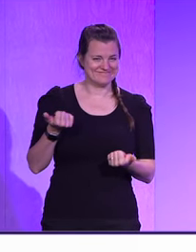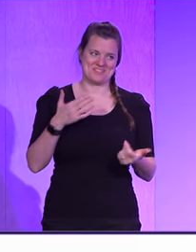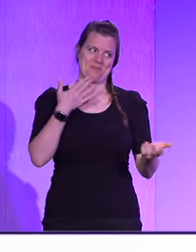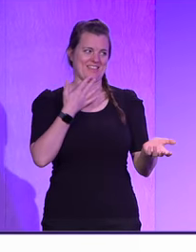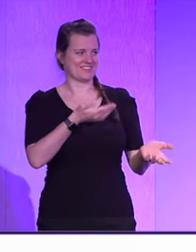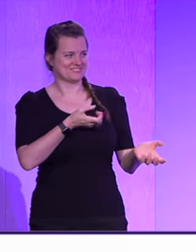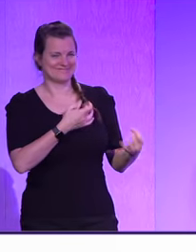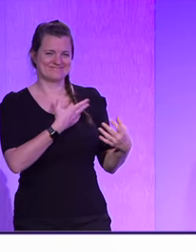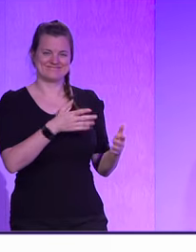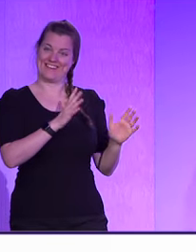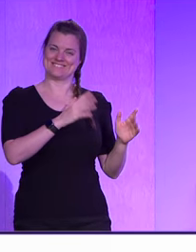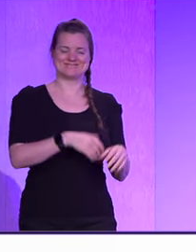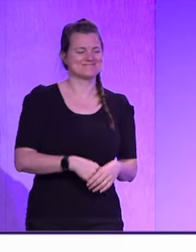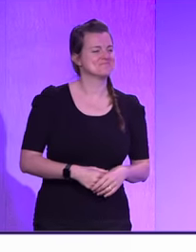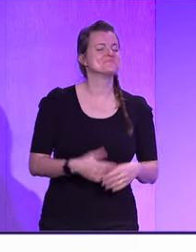Thank you.